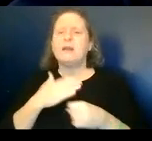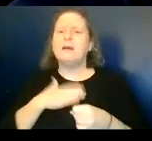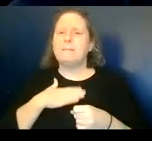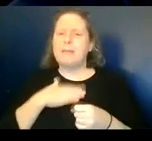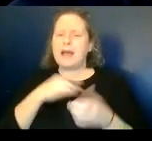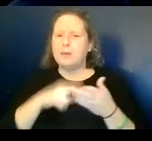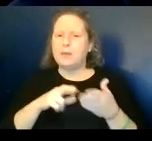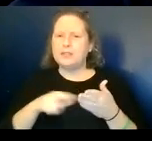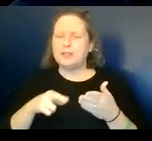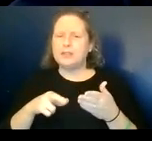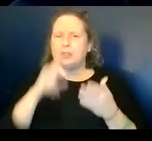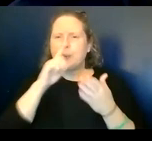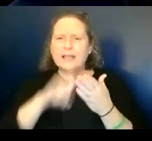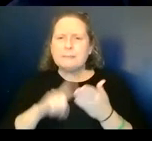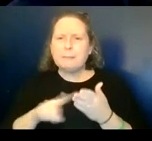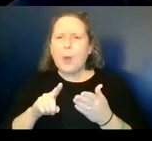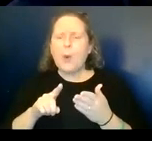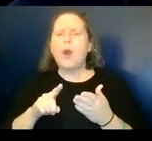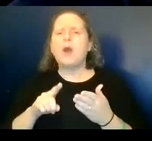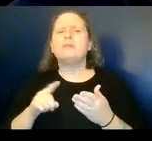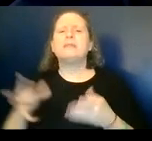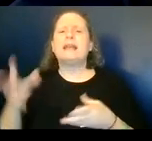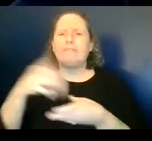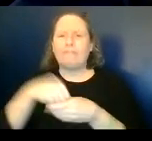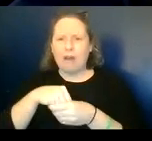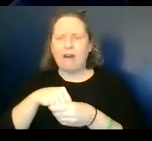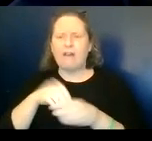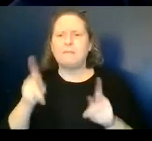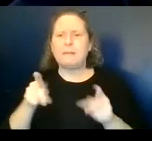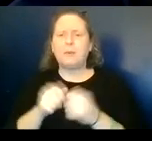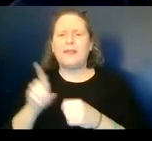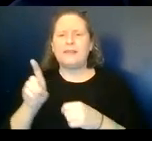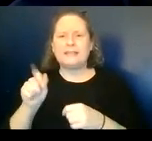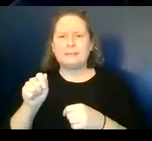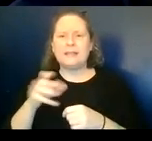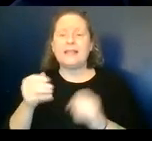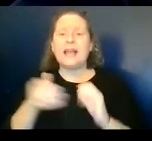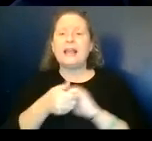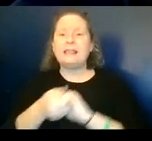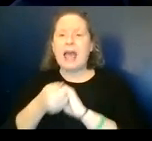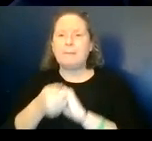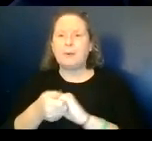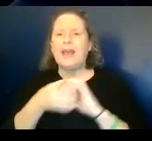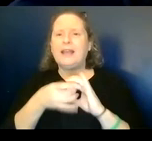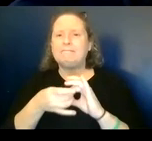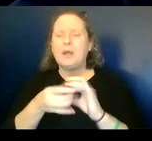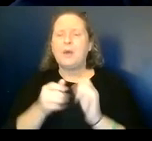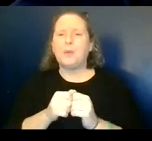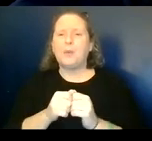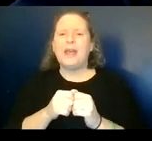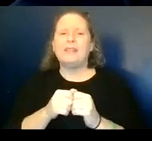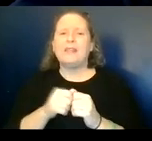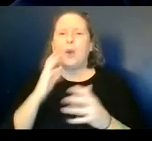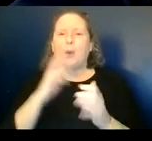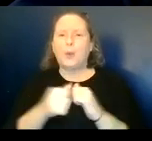with disabilities, collaborate with rape crisis centers, and do some trainings and the webinars that you're on, the webinar that